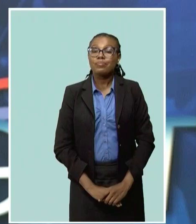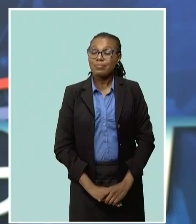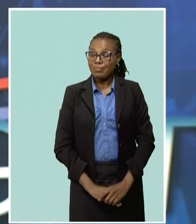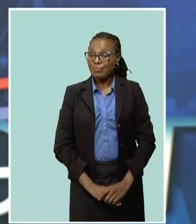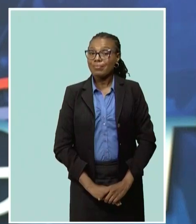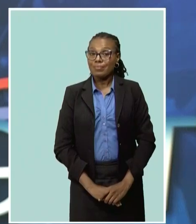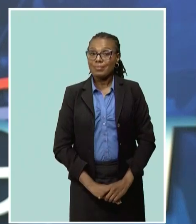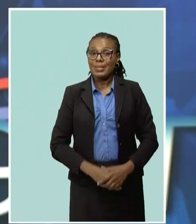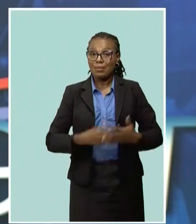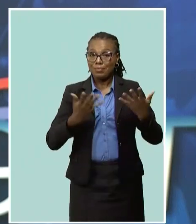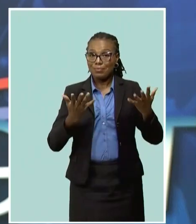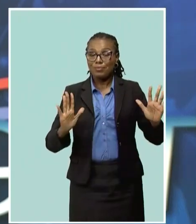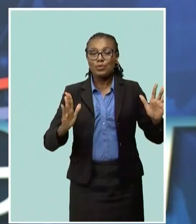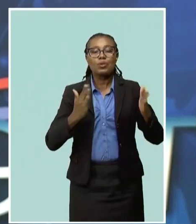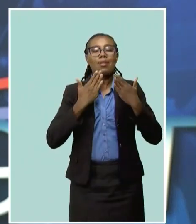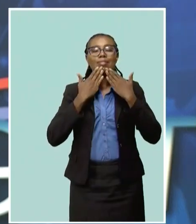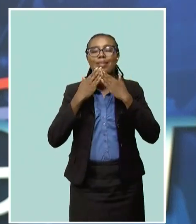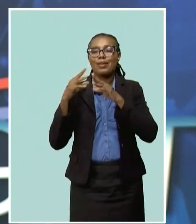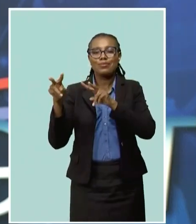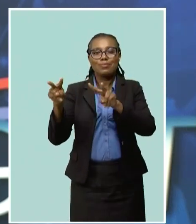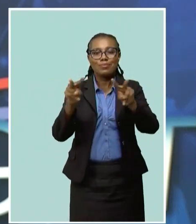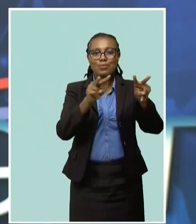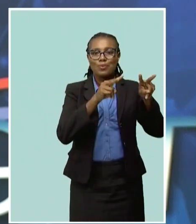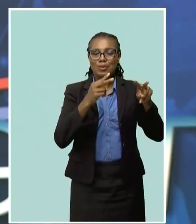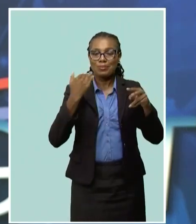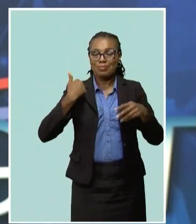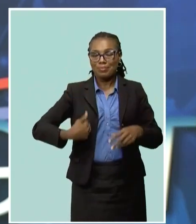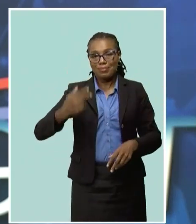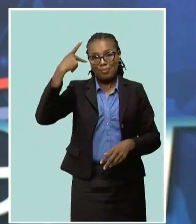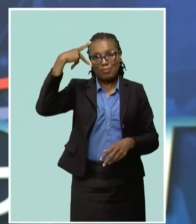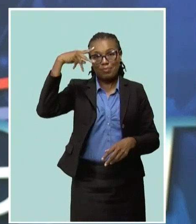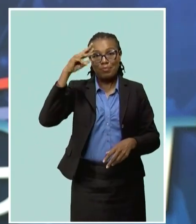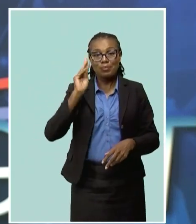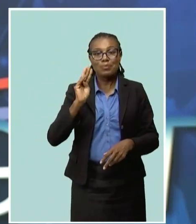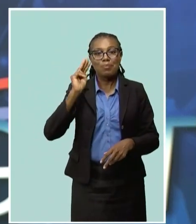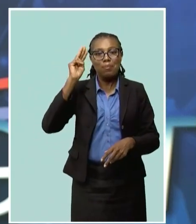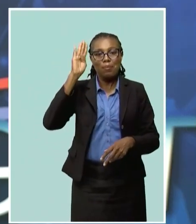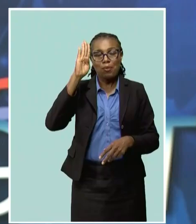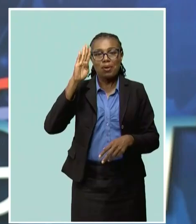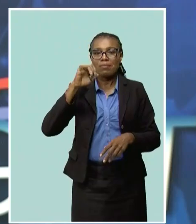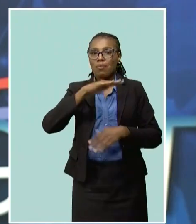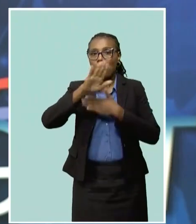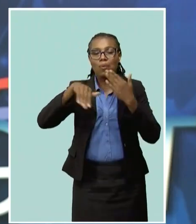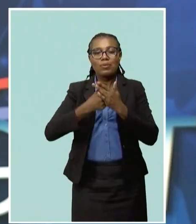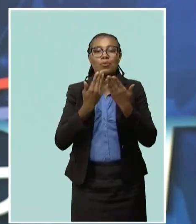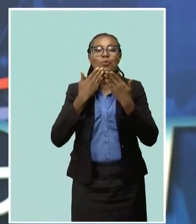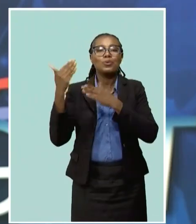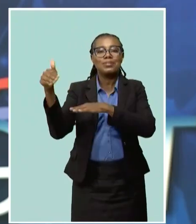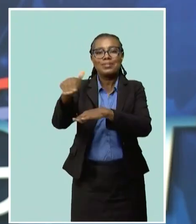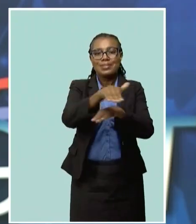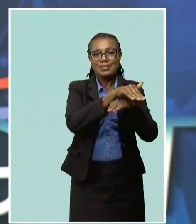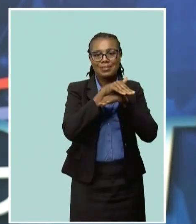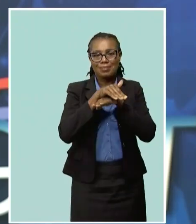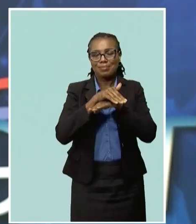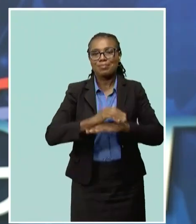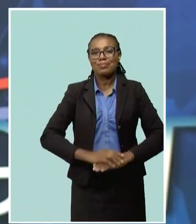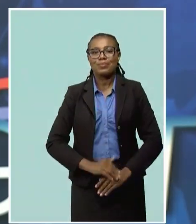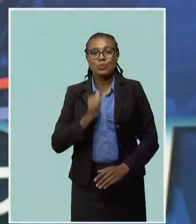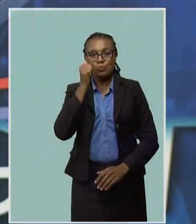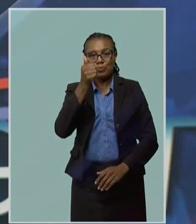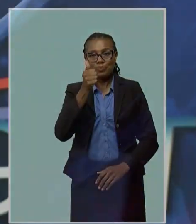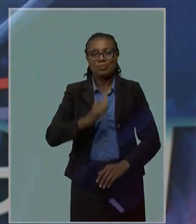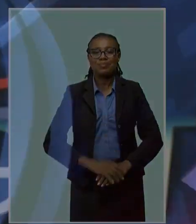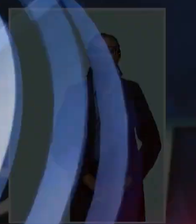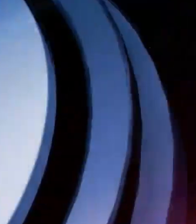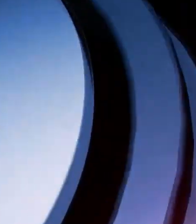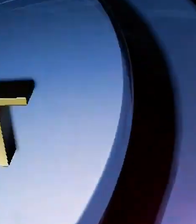that's our time tonight. Thank you for spending yours with us. I'm Pearson Bowen. For the crew, to all of you, good night. By God's will, we'll see you tomorrow.